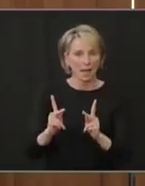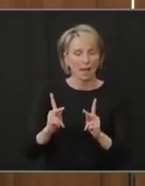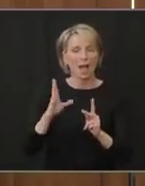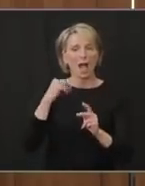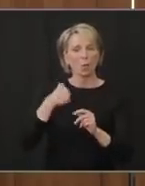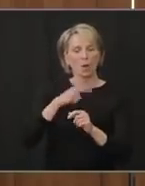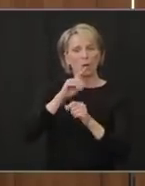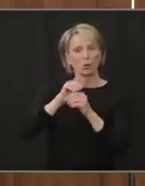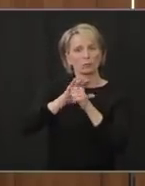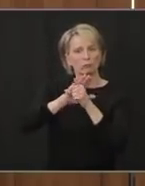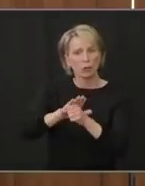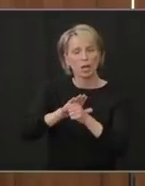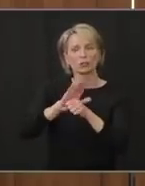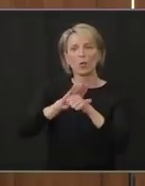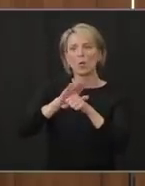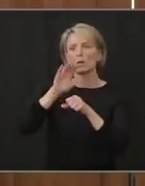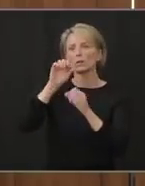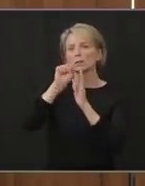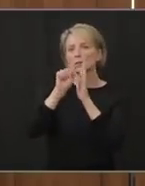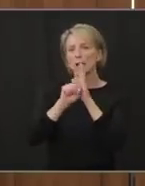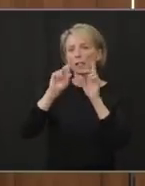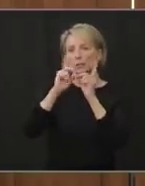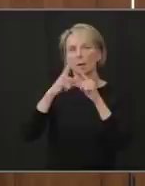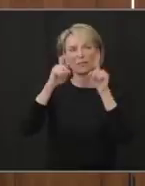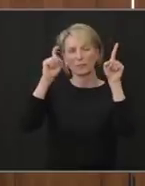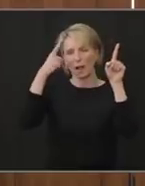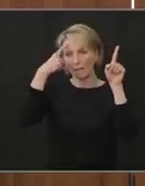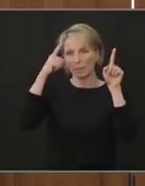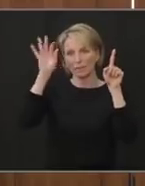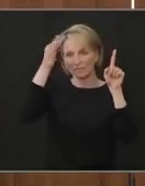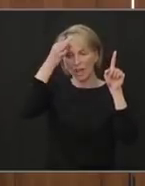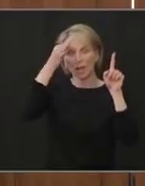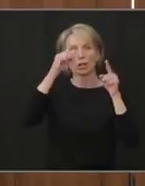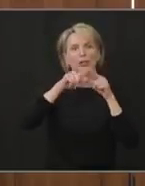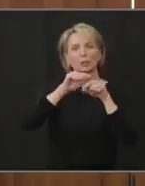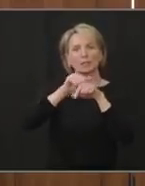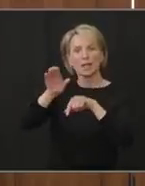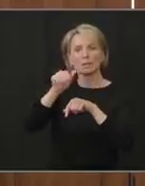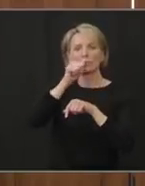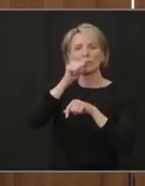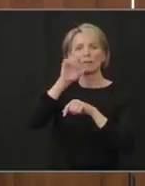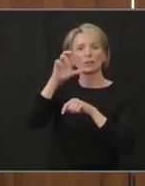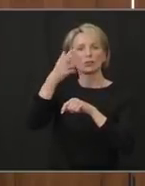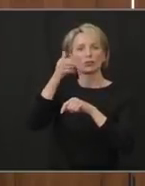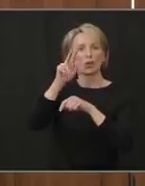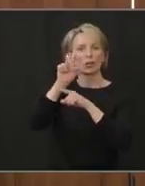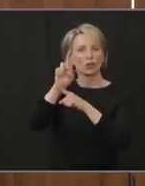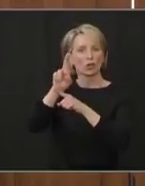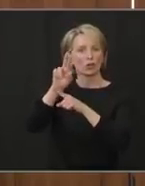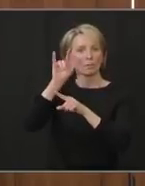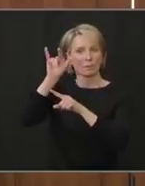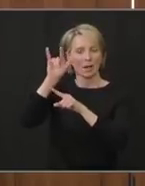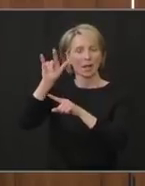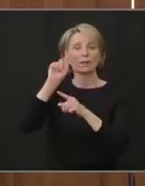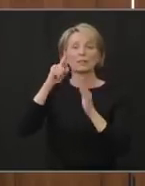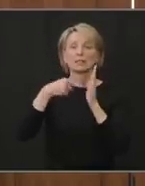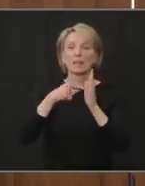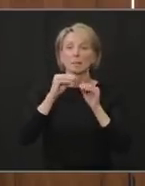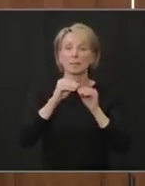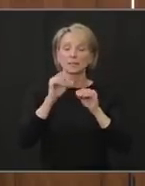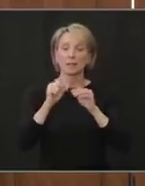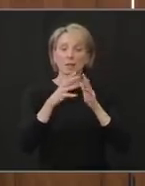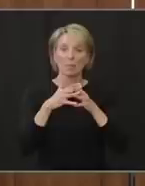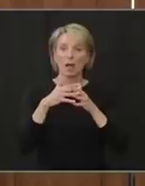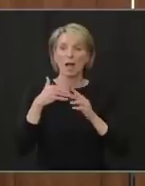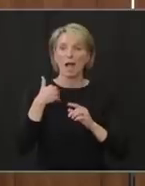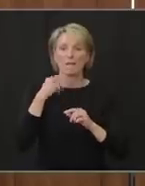to send charter planes. In Peru, for example, only 3 airlines were flying,